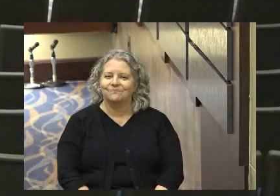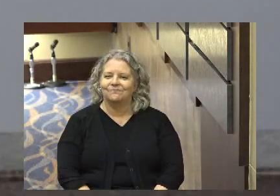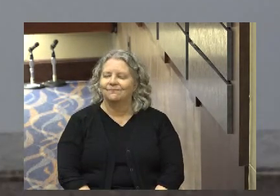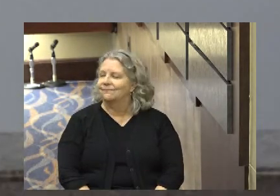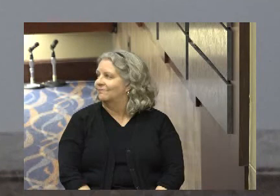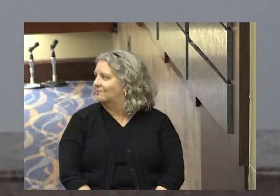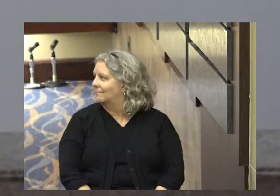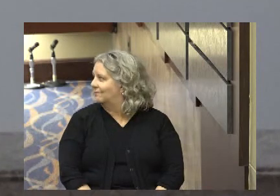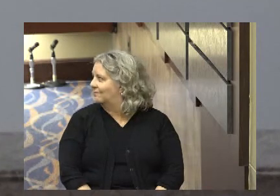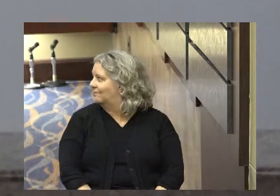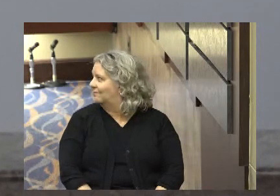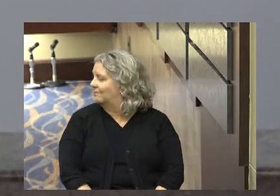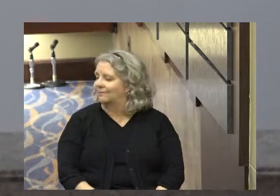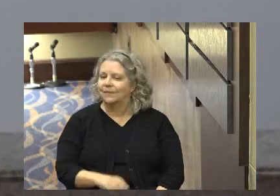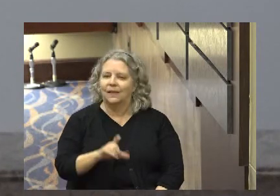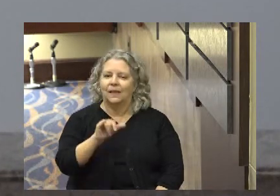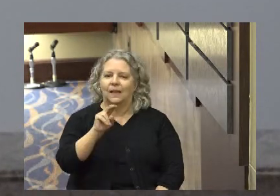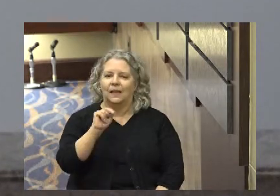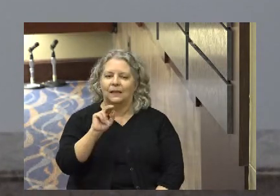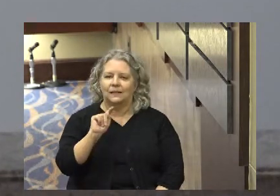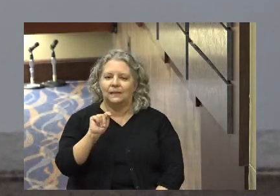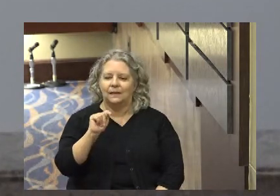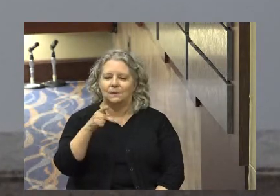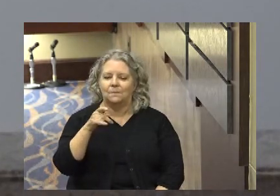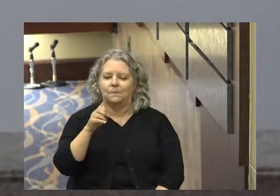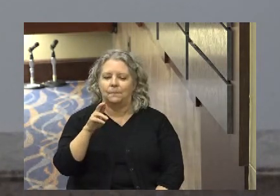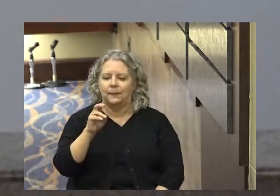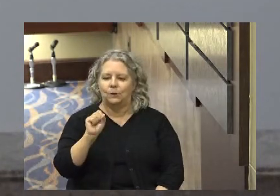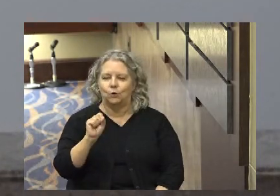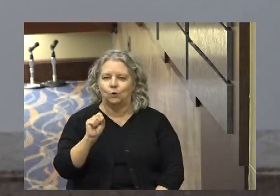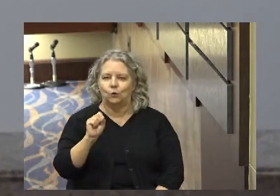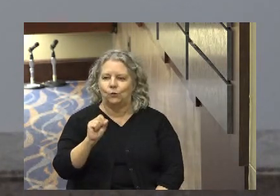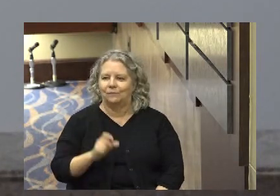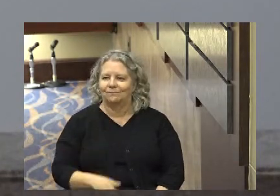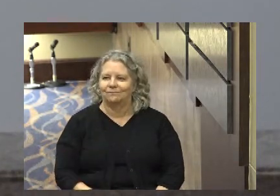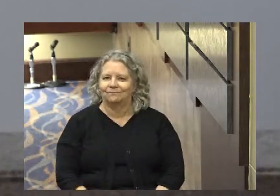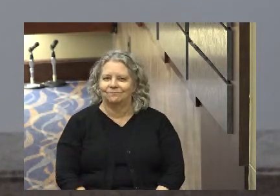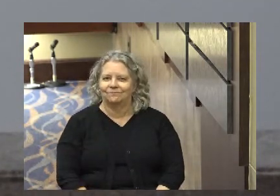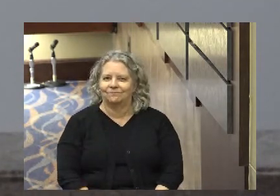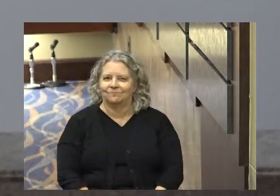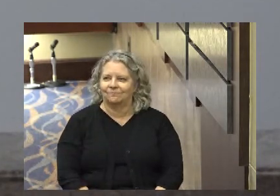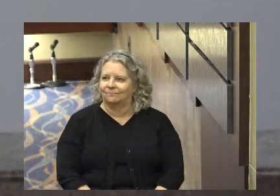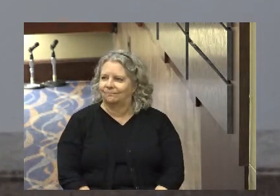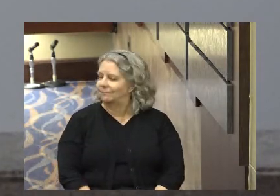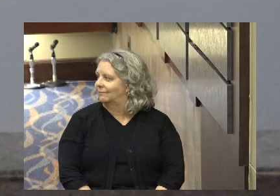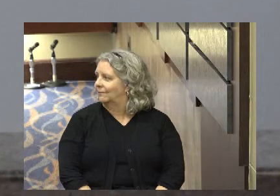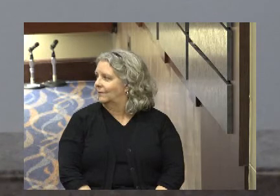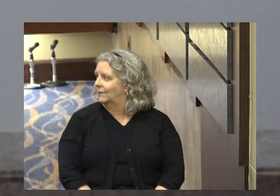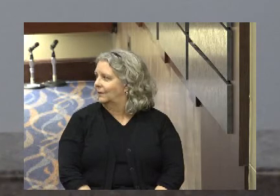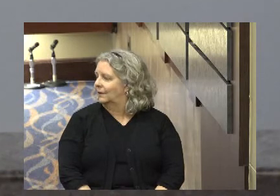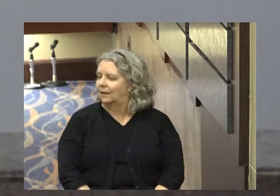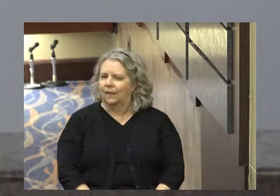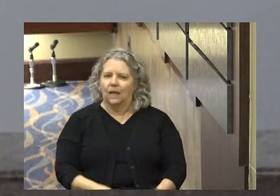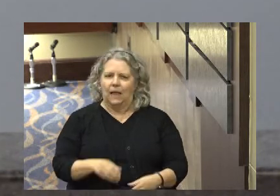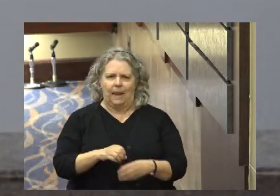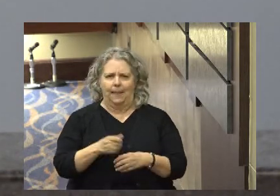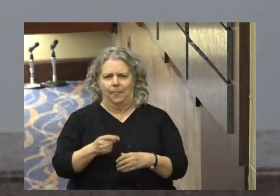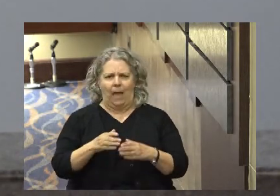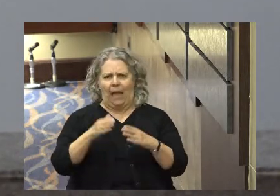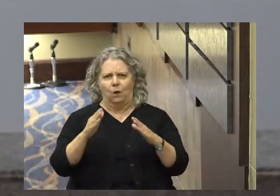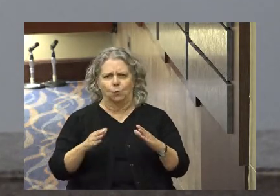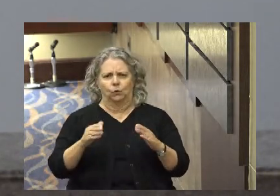Clint Peters, Director of Development Services. Clint Peters in the house.